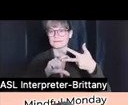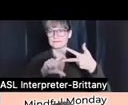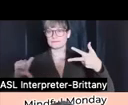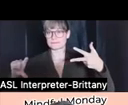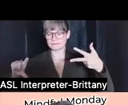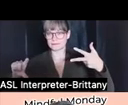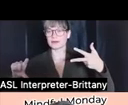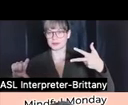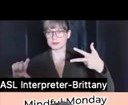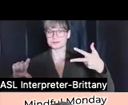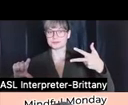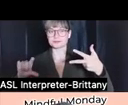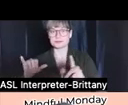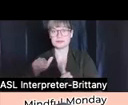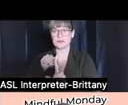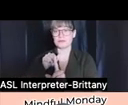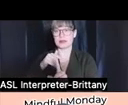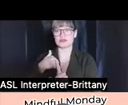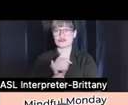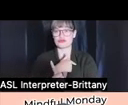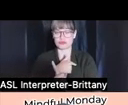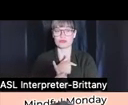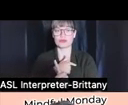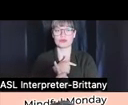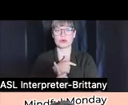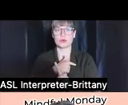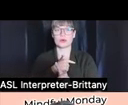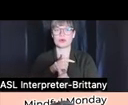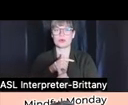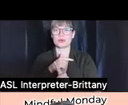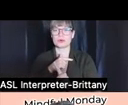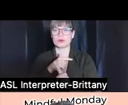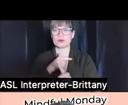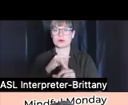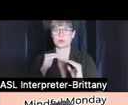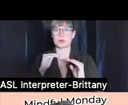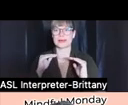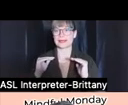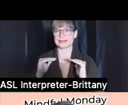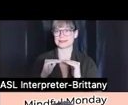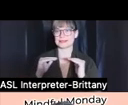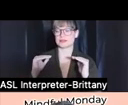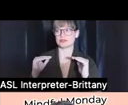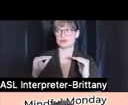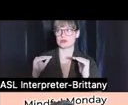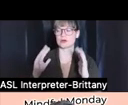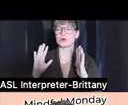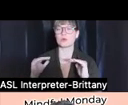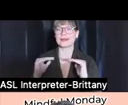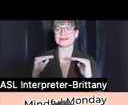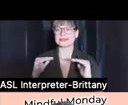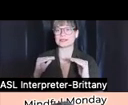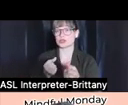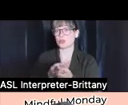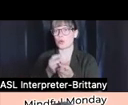And just a reminder that we tier the support we give to our students. We don't tier students. So we don't have a child that's a tier 3 child. We